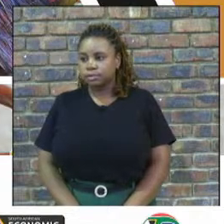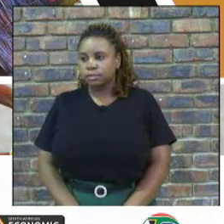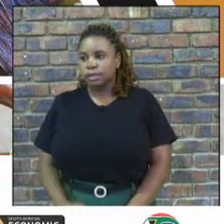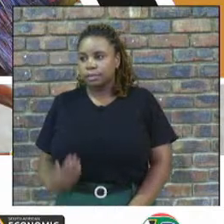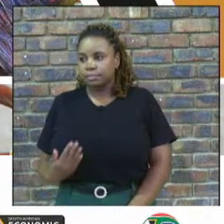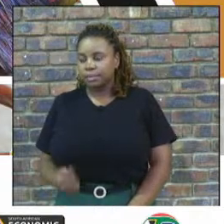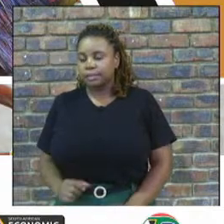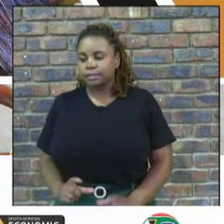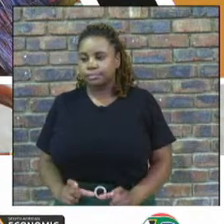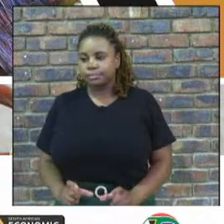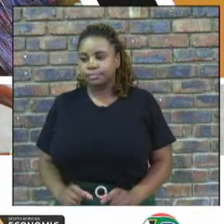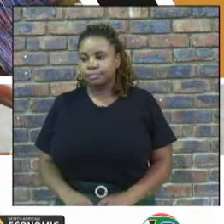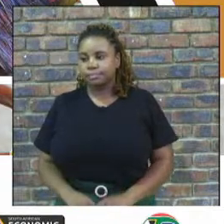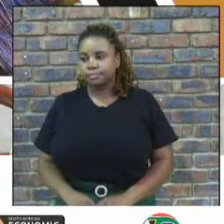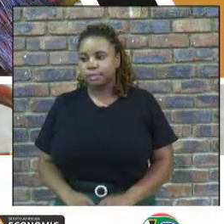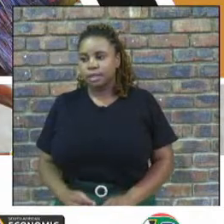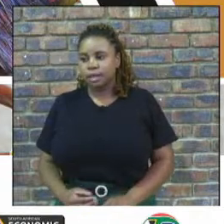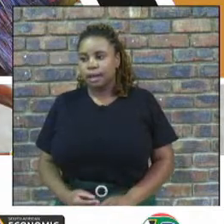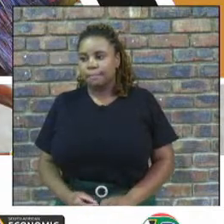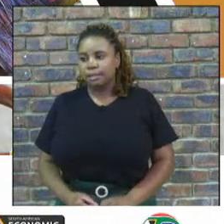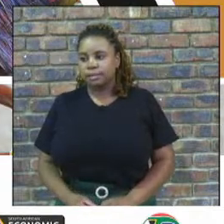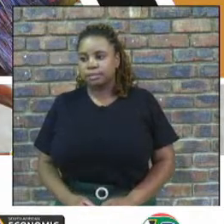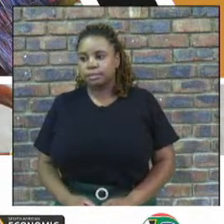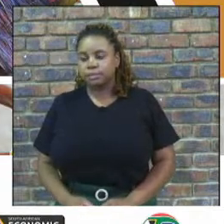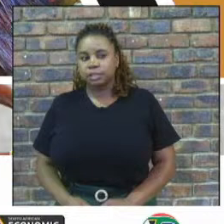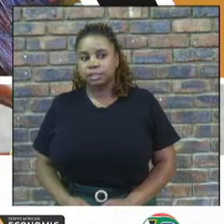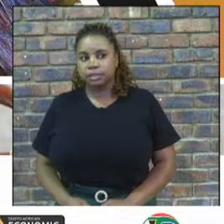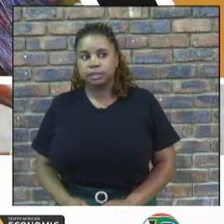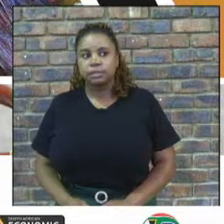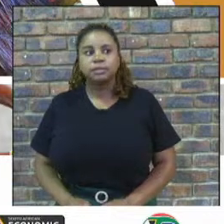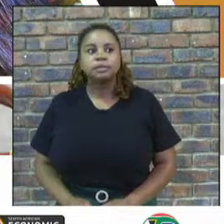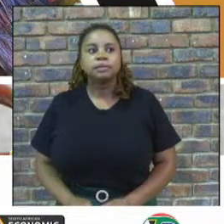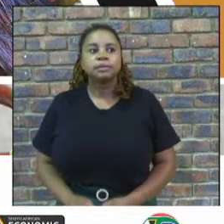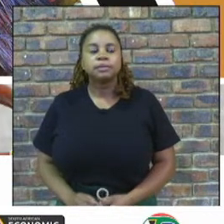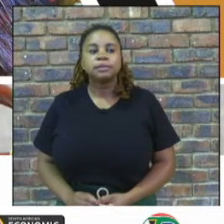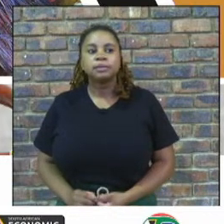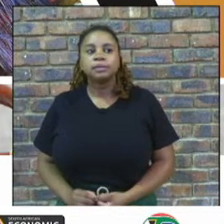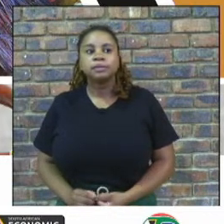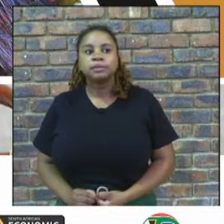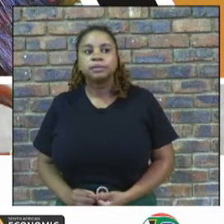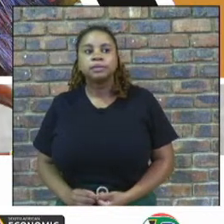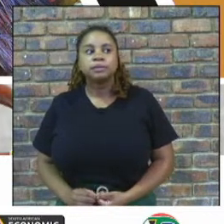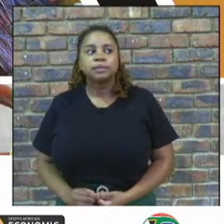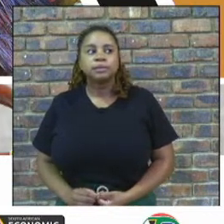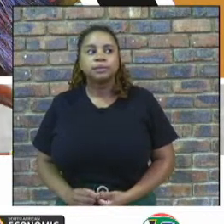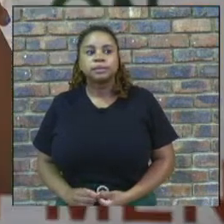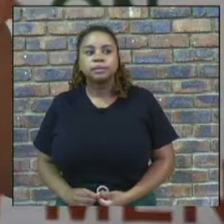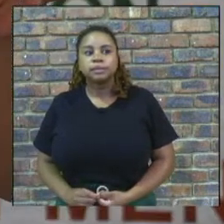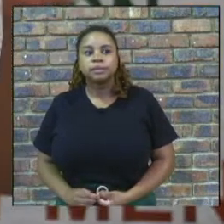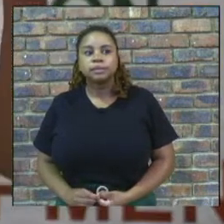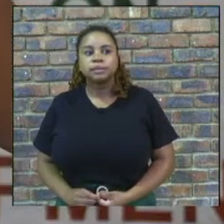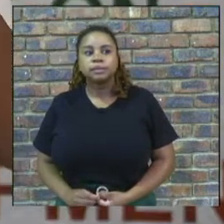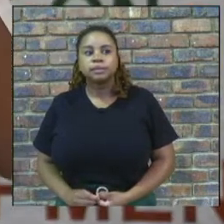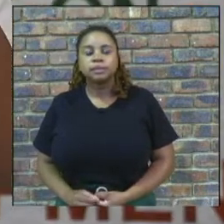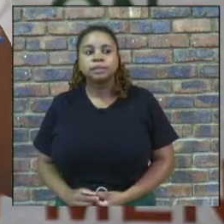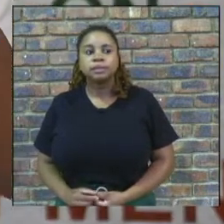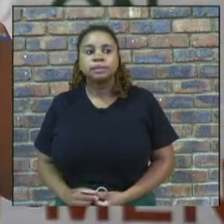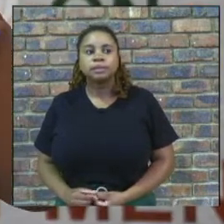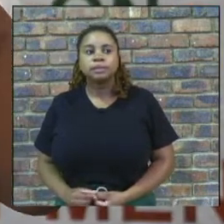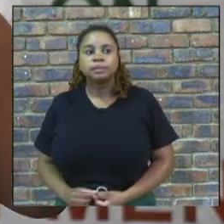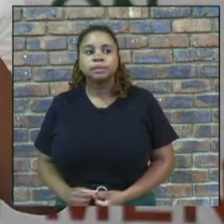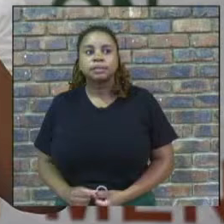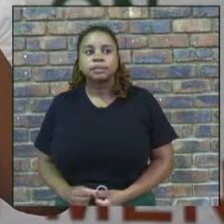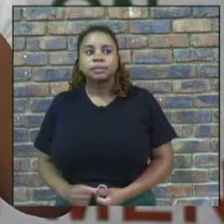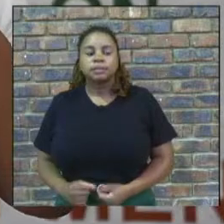Okay. No, that's fine. Mam Khalibari, just an overview on the questions, or what do you want to take out of the